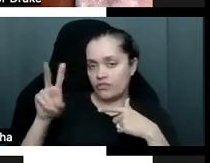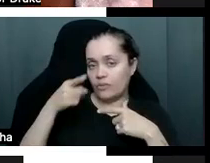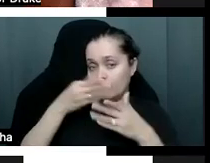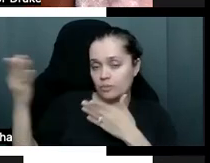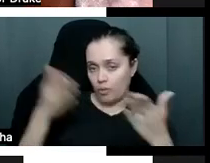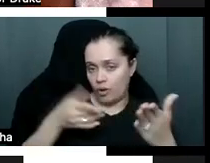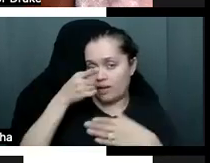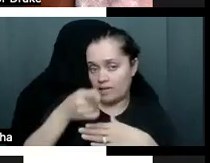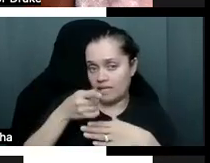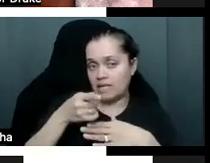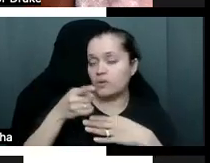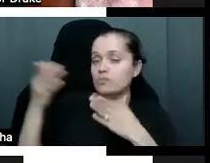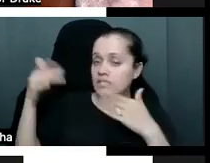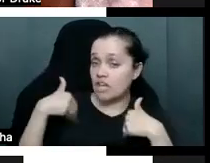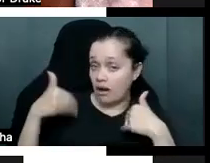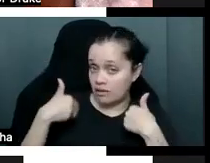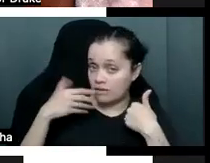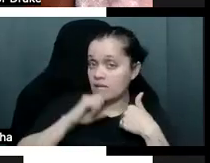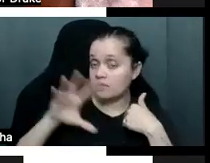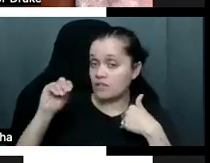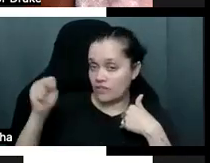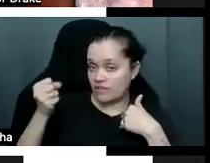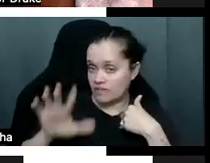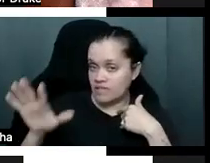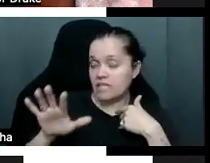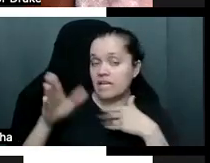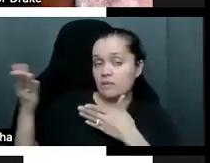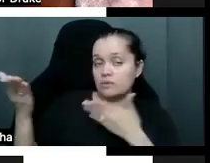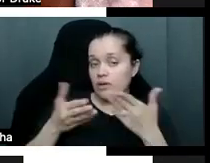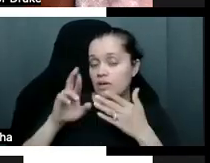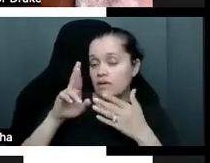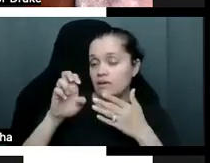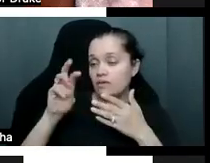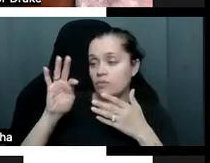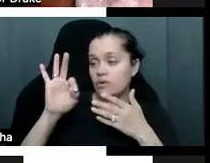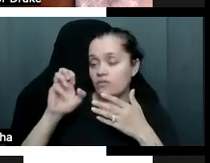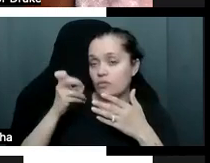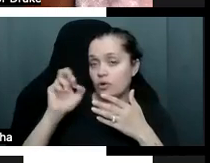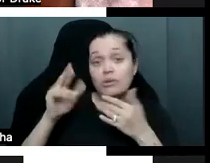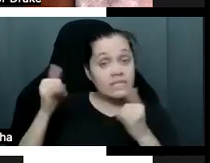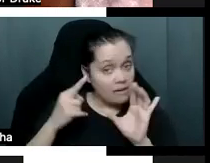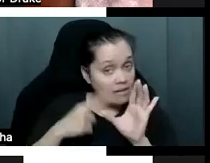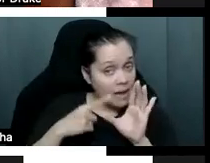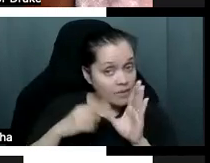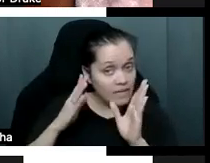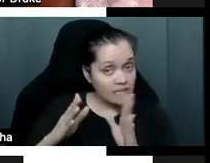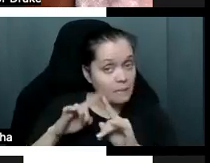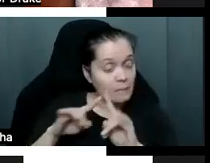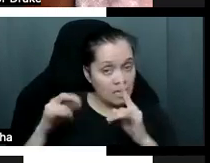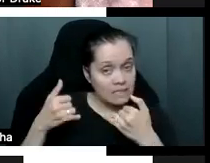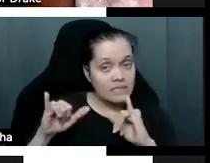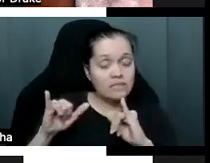in. And indeed, he was brought in as a reformer. Still a communist, but was brought in as a